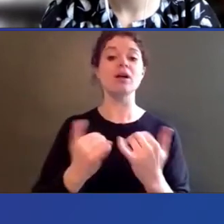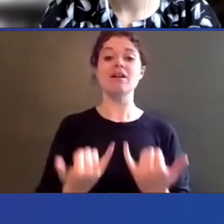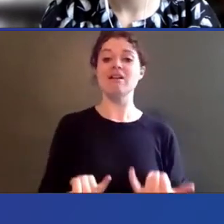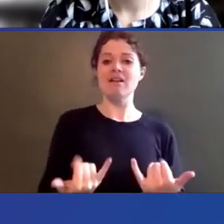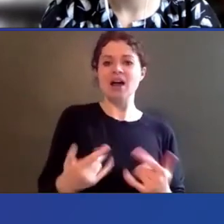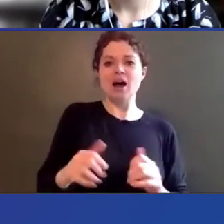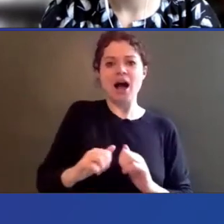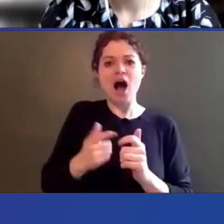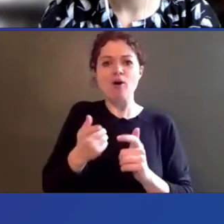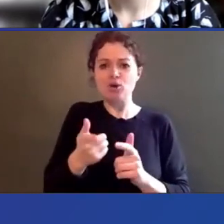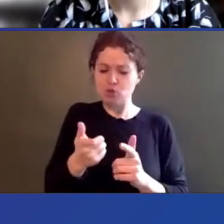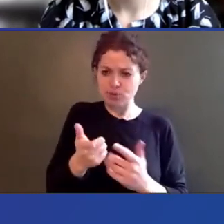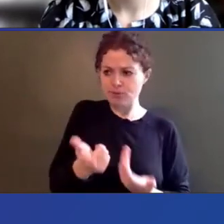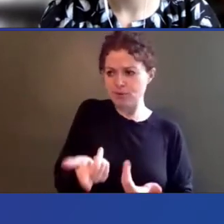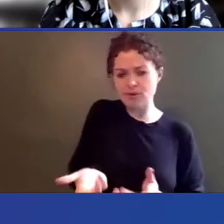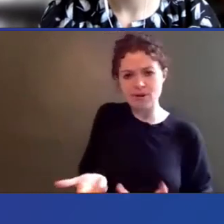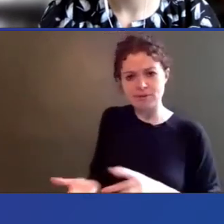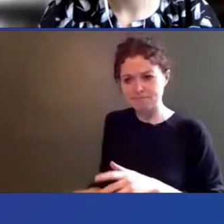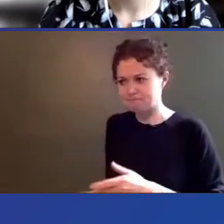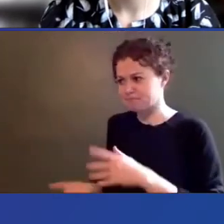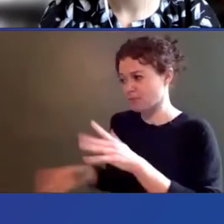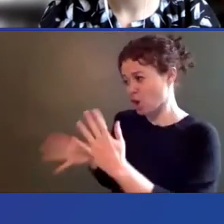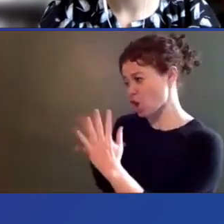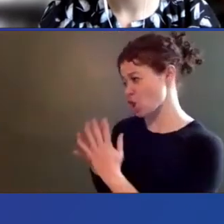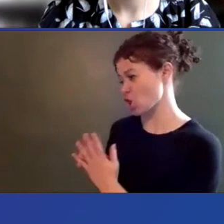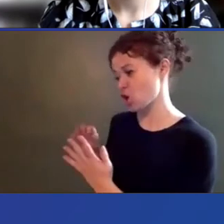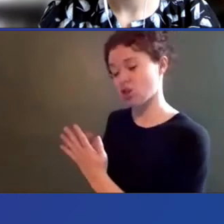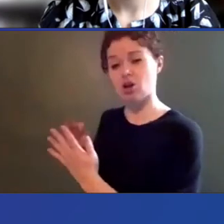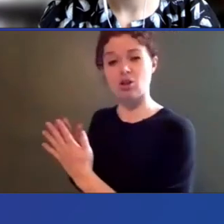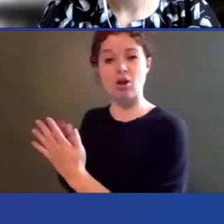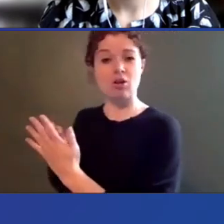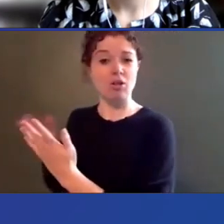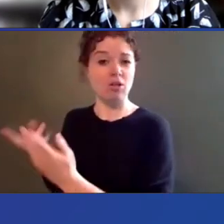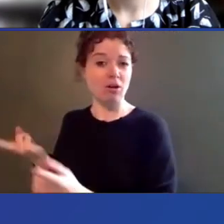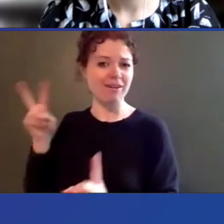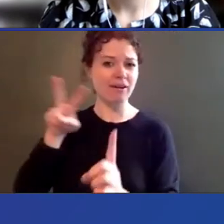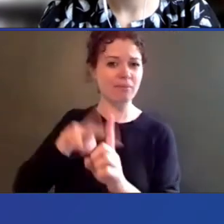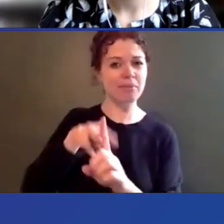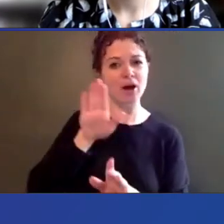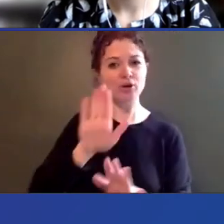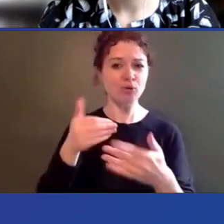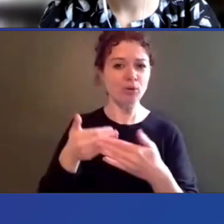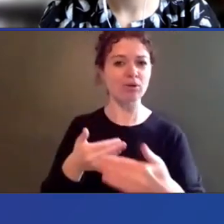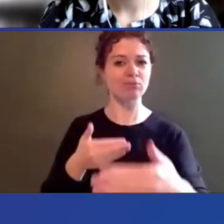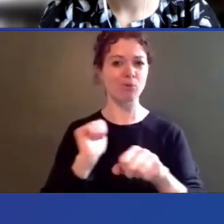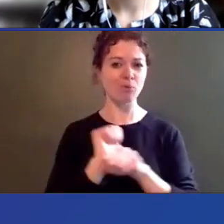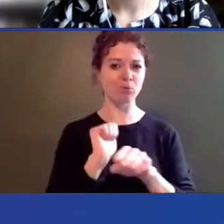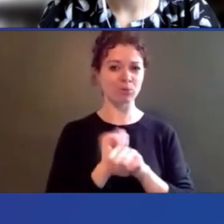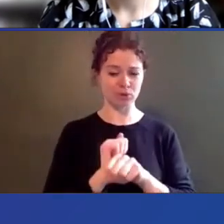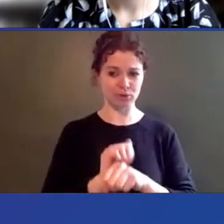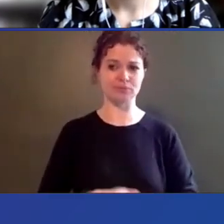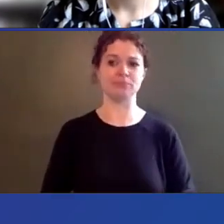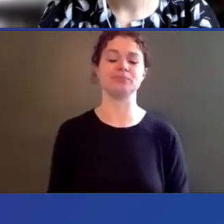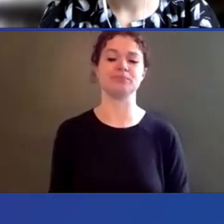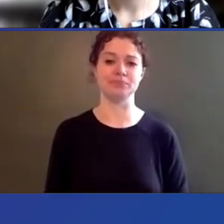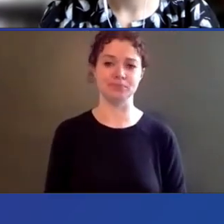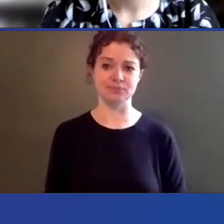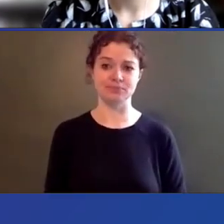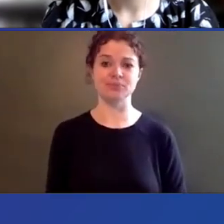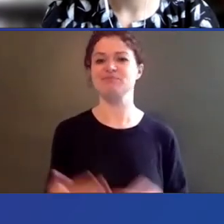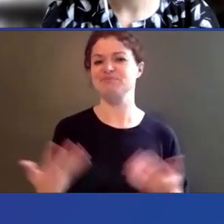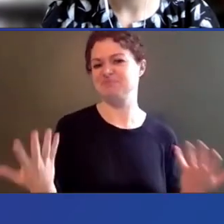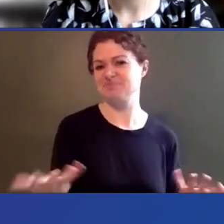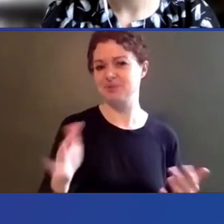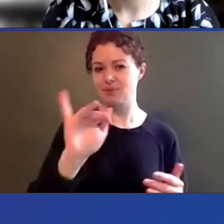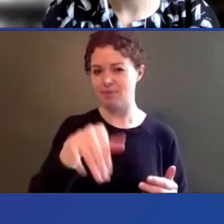on the on-ramp to the existing work that's already been done? We're drawing lessons at the same time that we're trying to apply them in this culturally specific way. Mm-hmm. So I